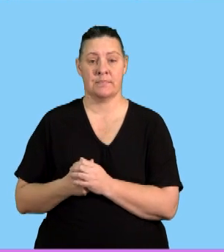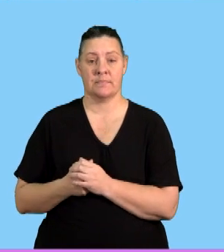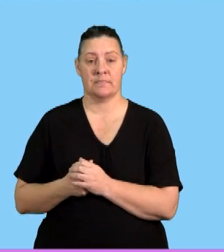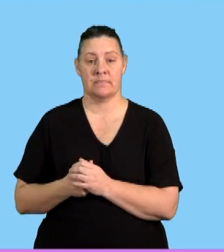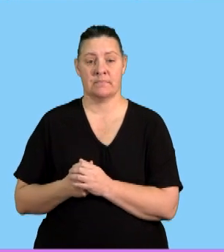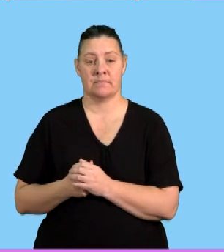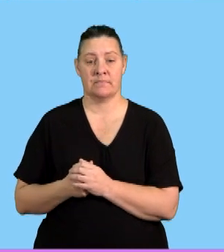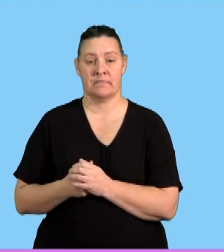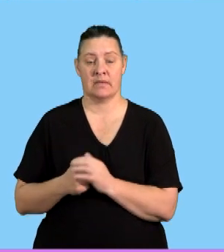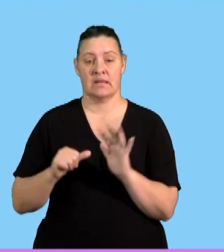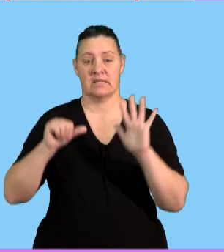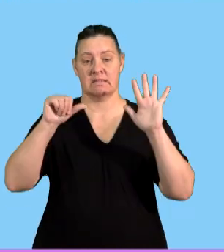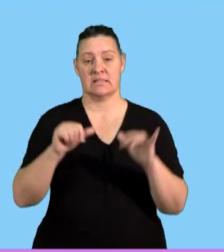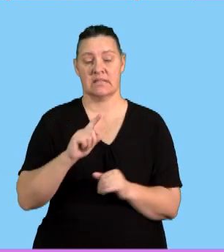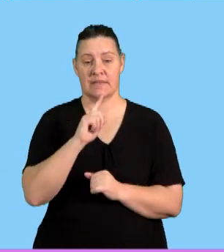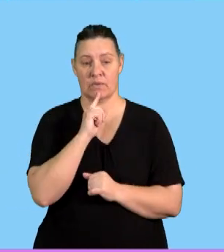amount of